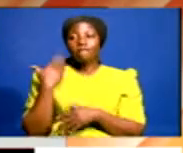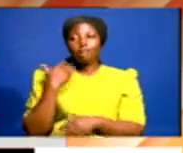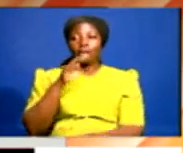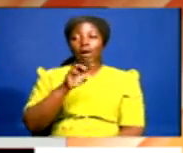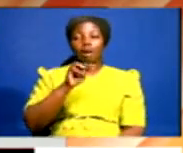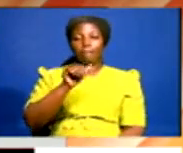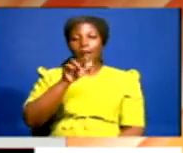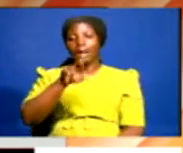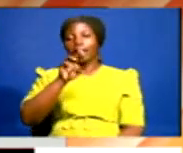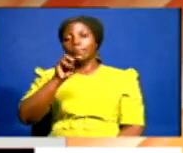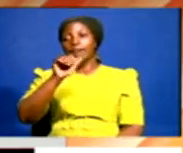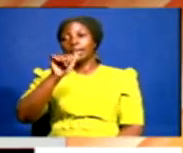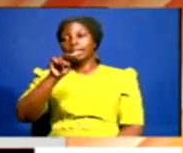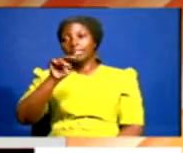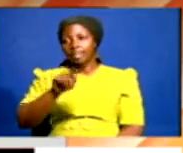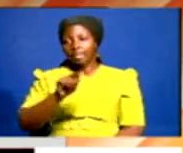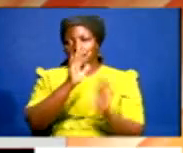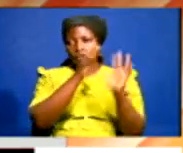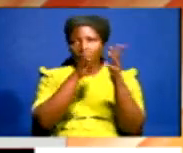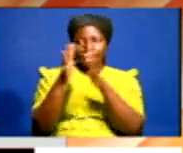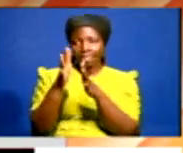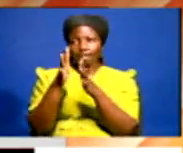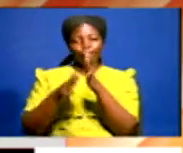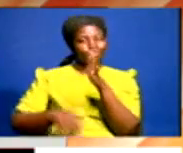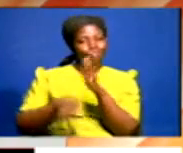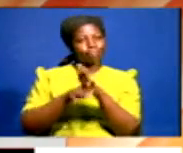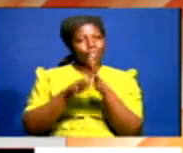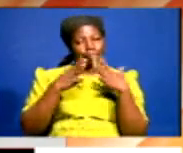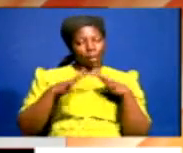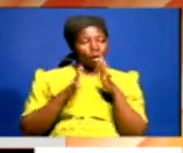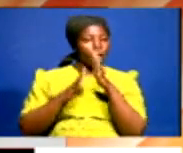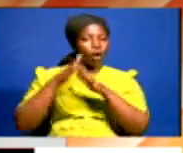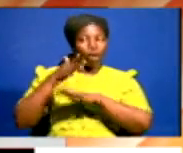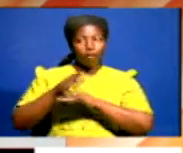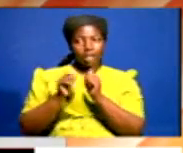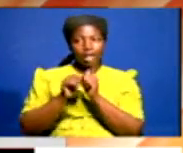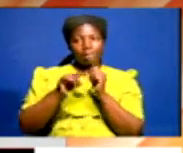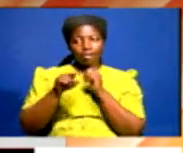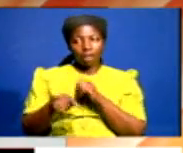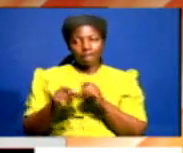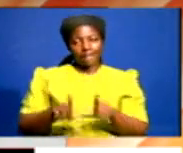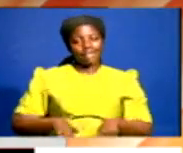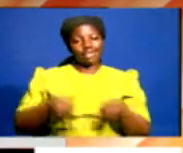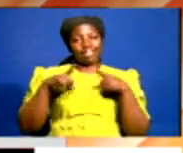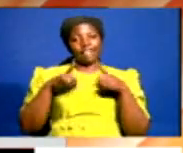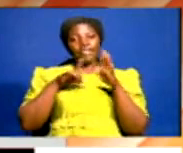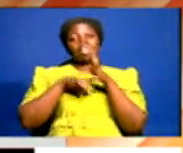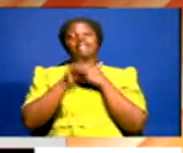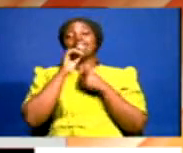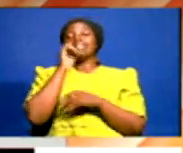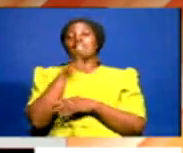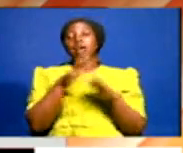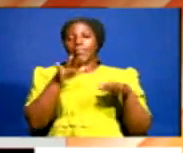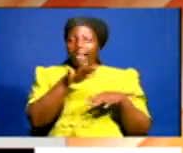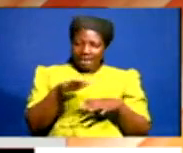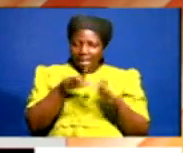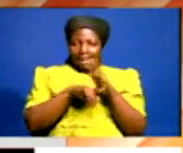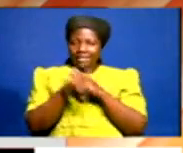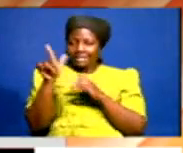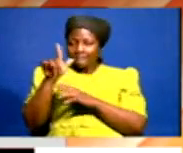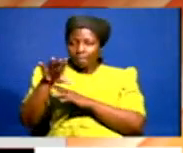Over 10,000 former settlers live in deplorable conditions in informal settlements within Laikipia West 3 decades after